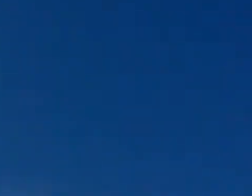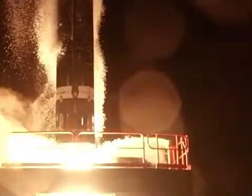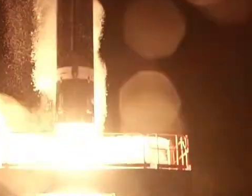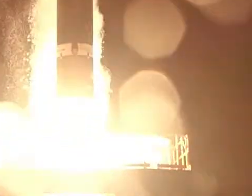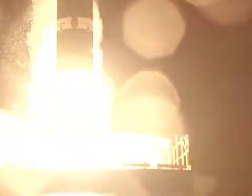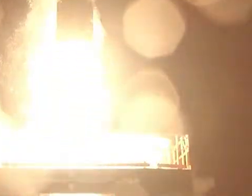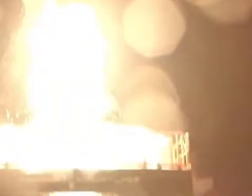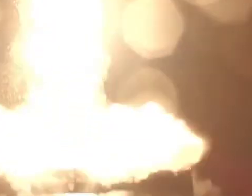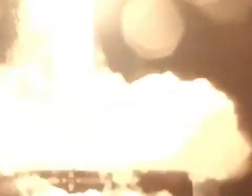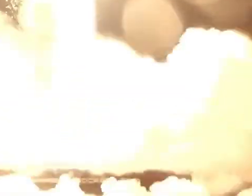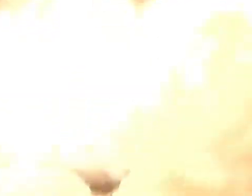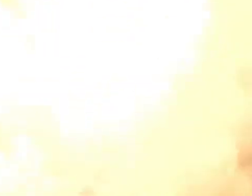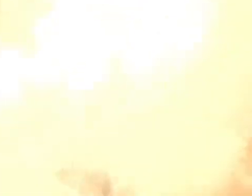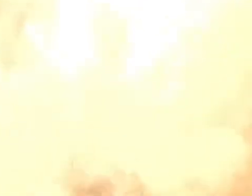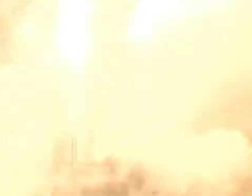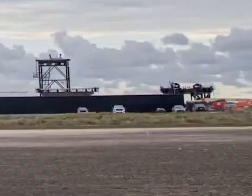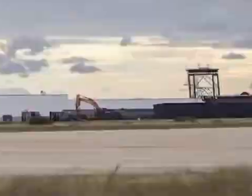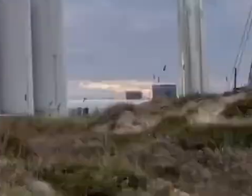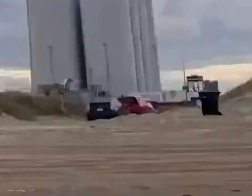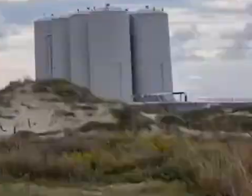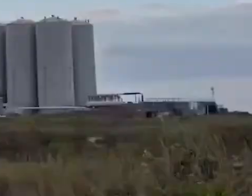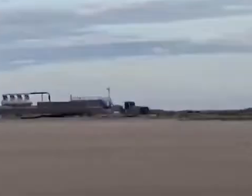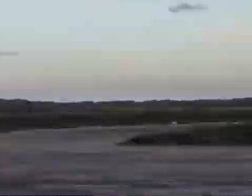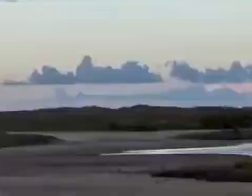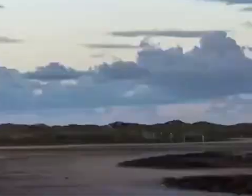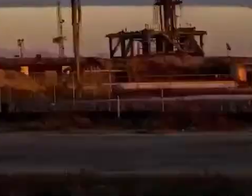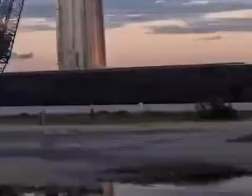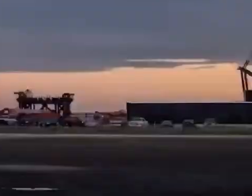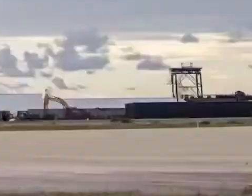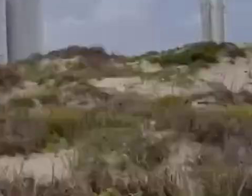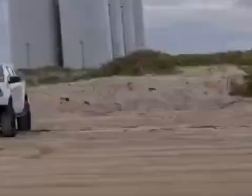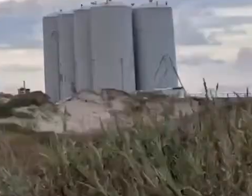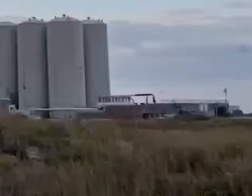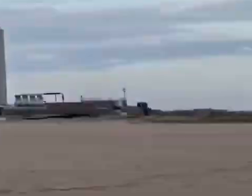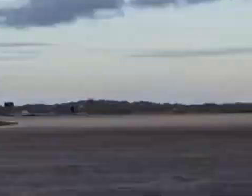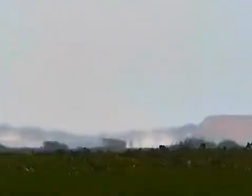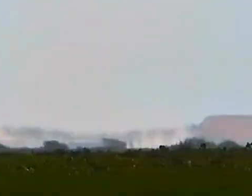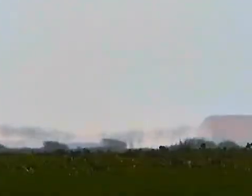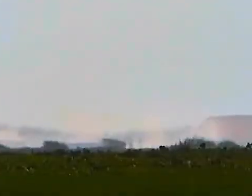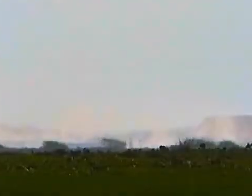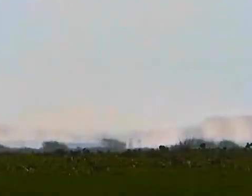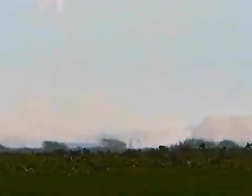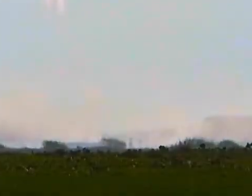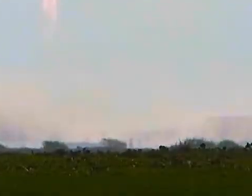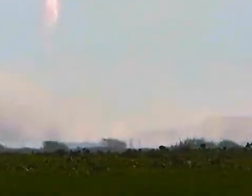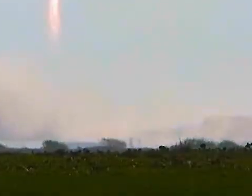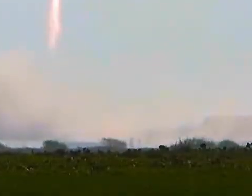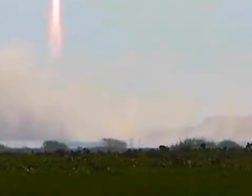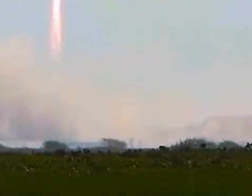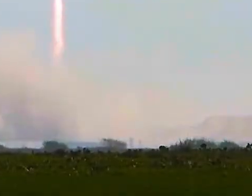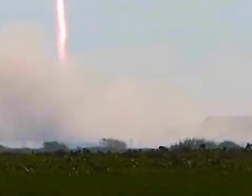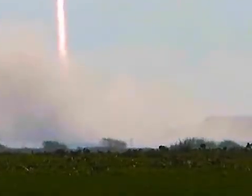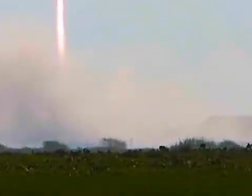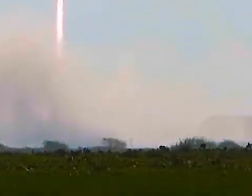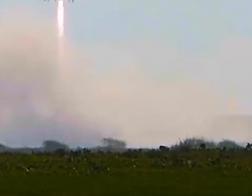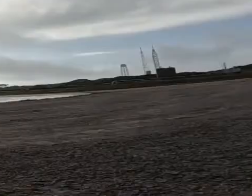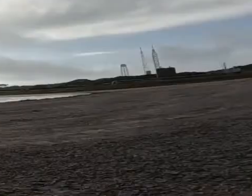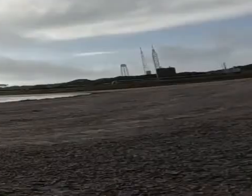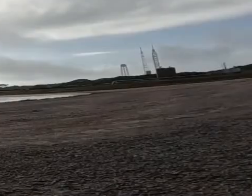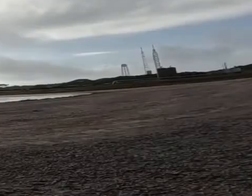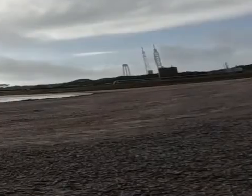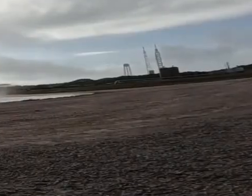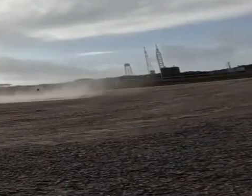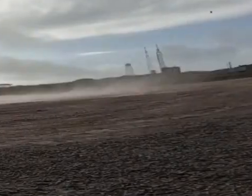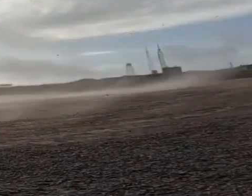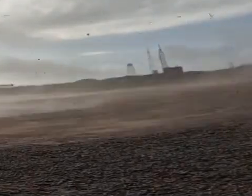good. Traveling up. Roger, roger, planet. Water towers fly!